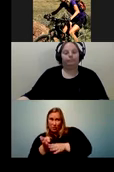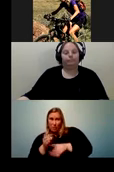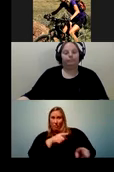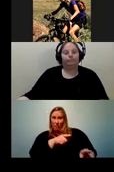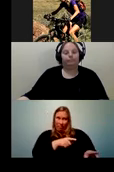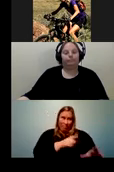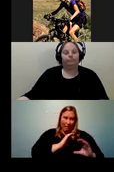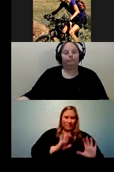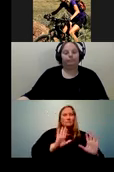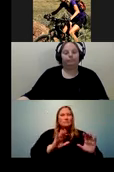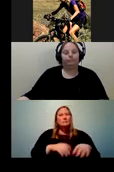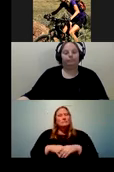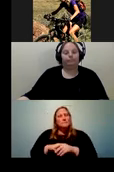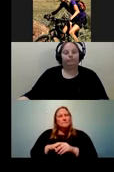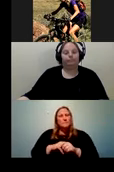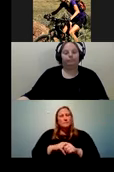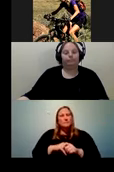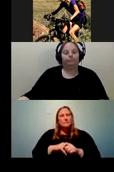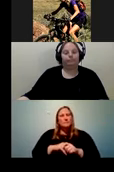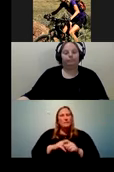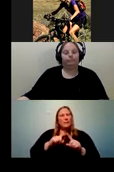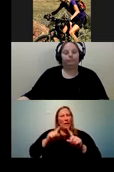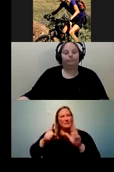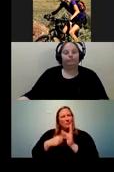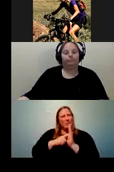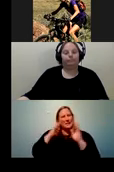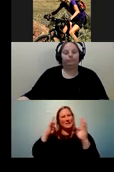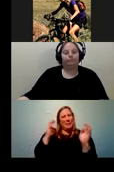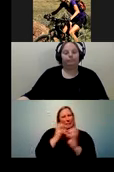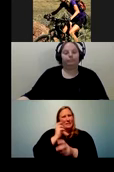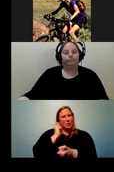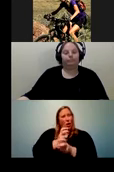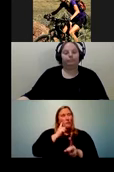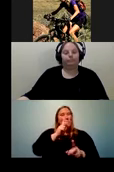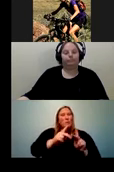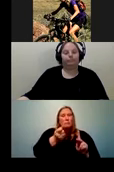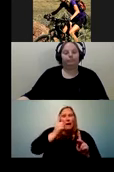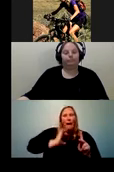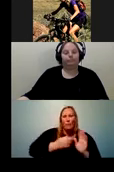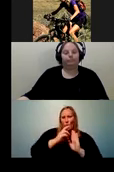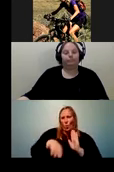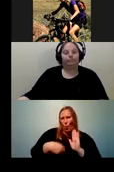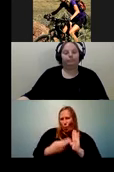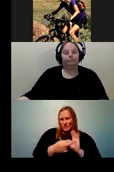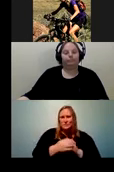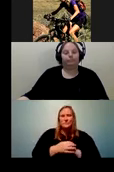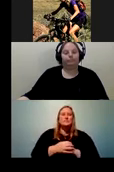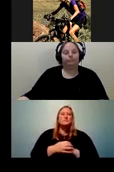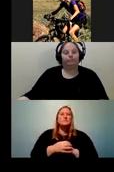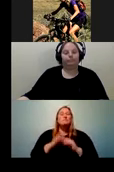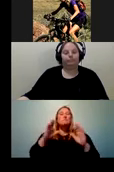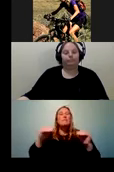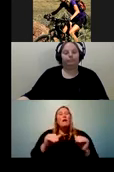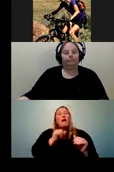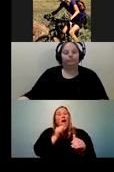how complex it is for people to understand our roles in the first place. Unavoidable dual relationships that occur in small communities